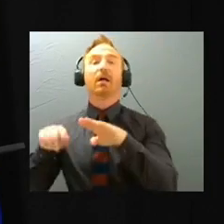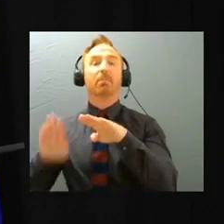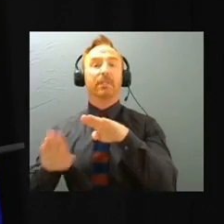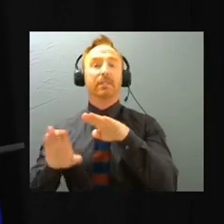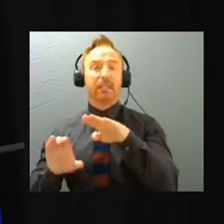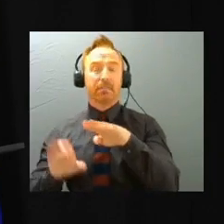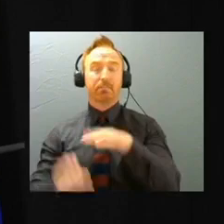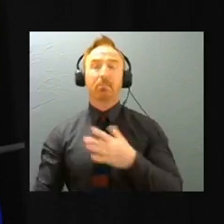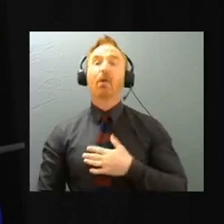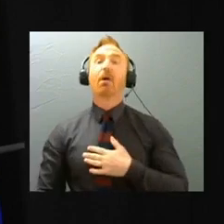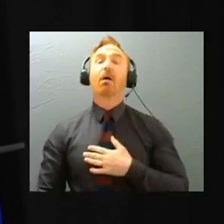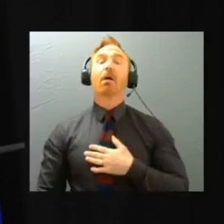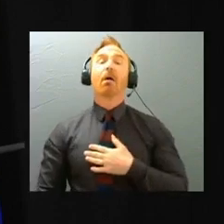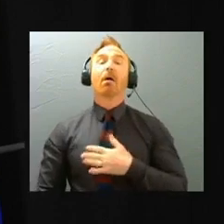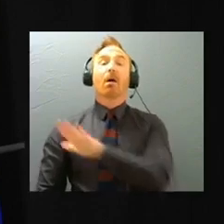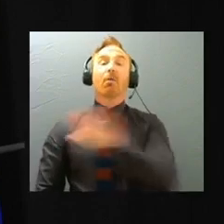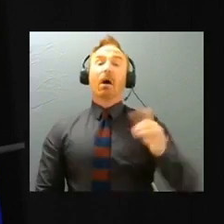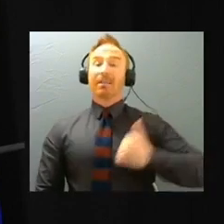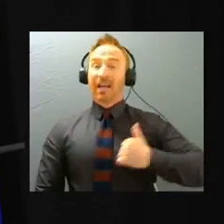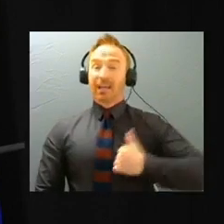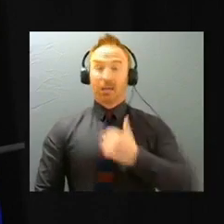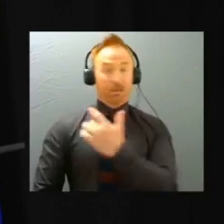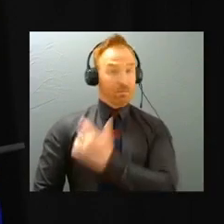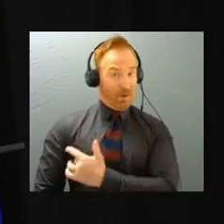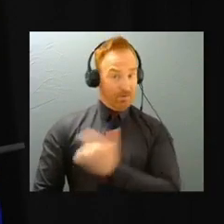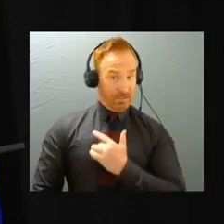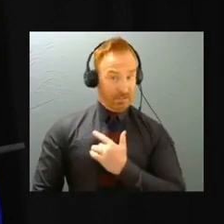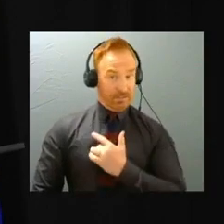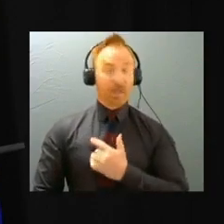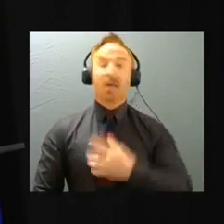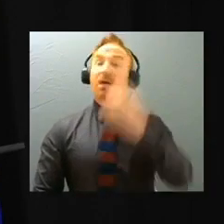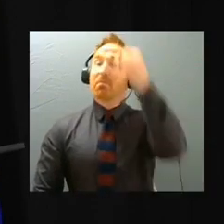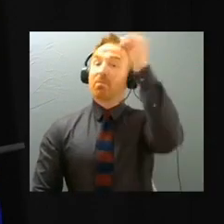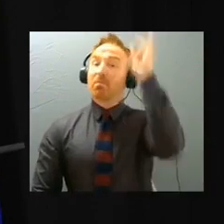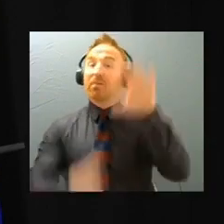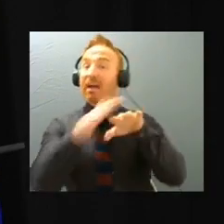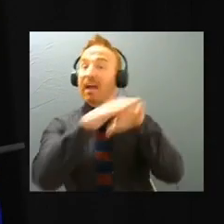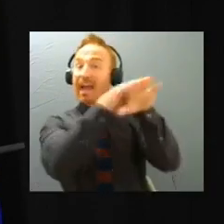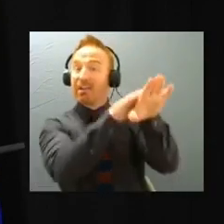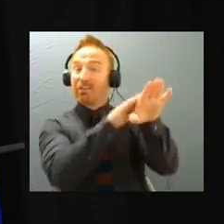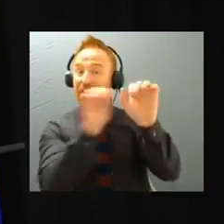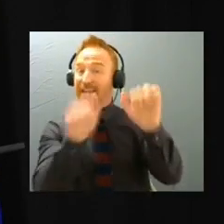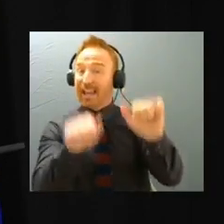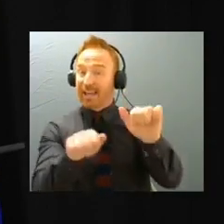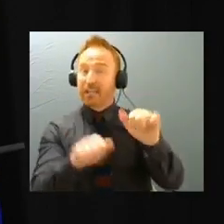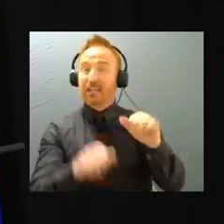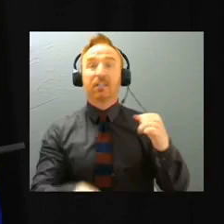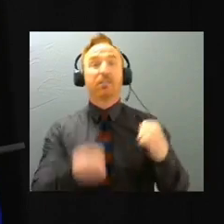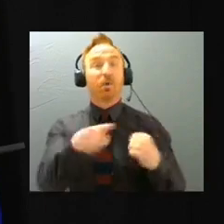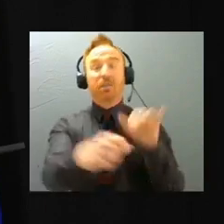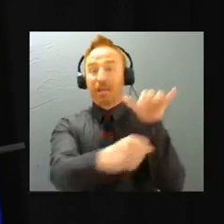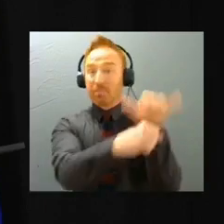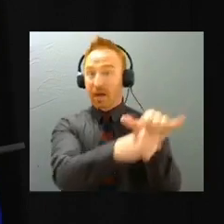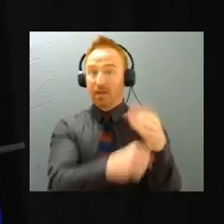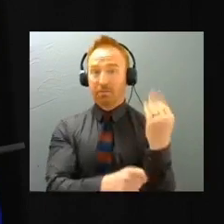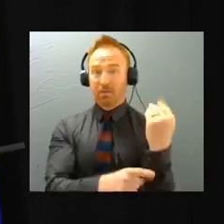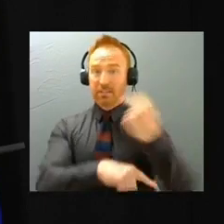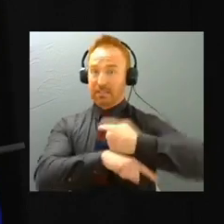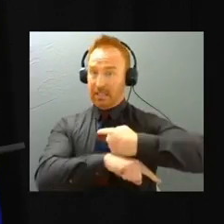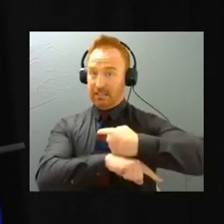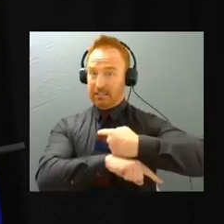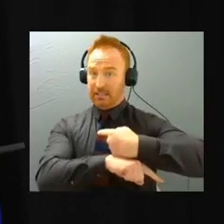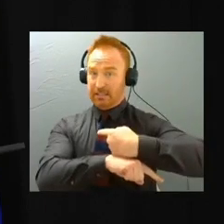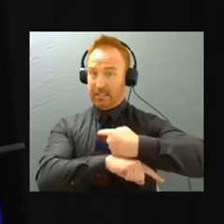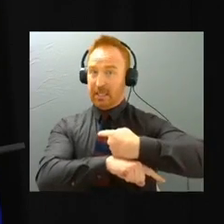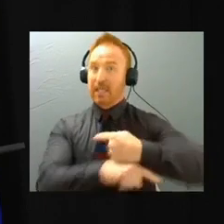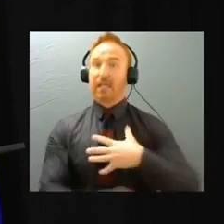Canadian provinces will be allowed to enter the territory under the condition that they self-isolate for 14 days in